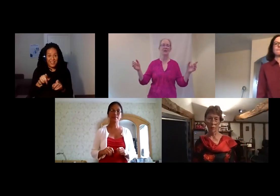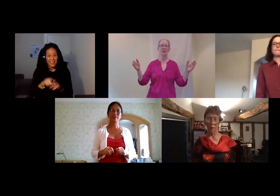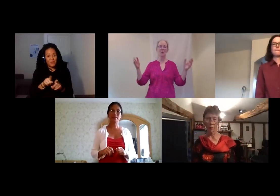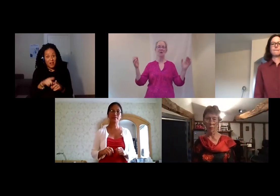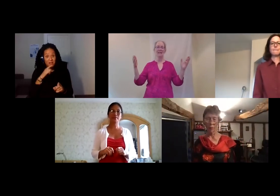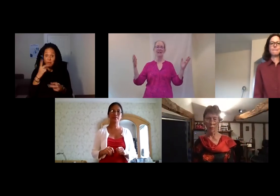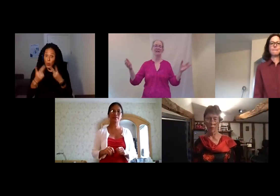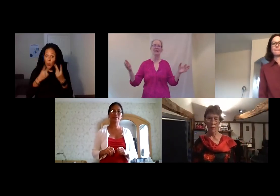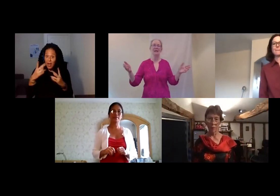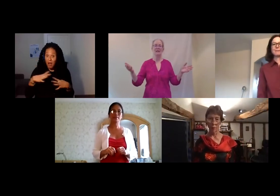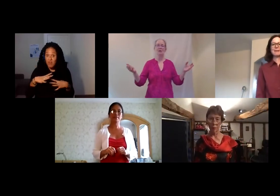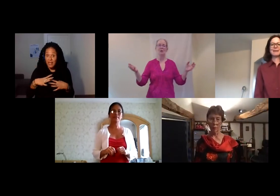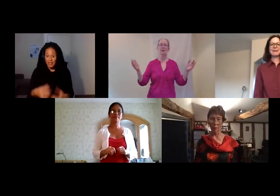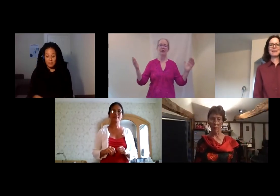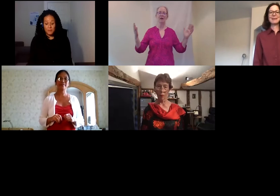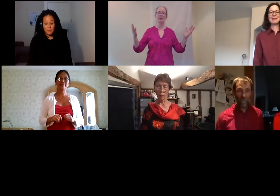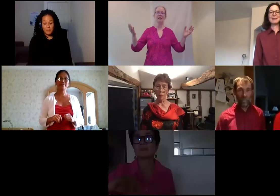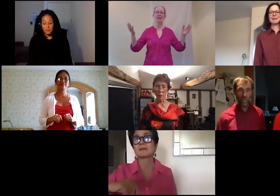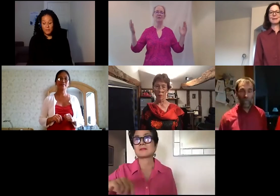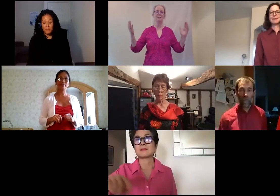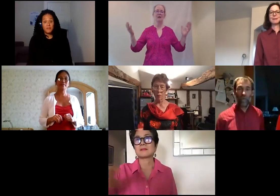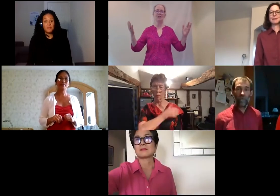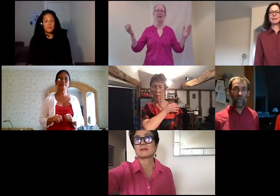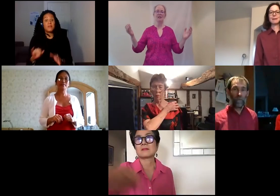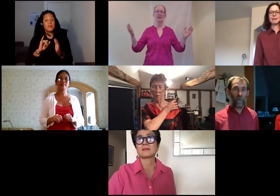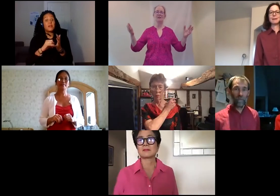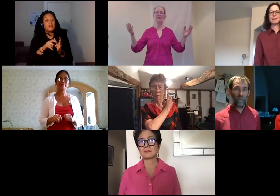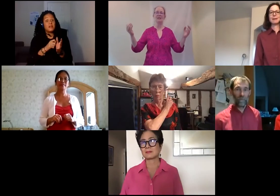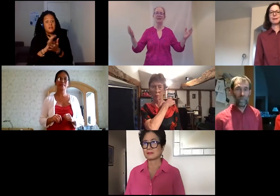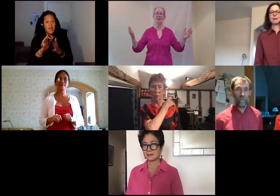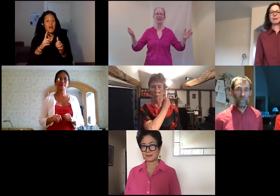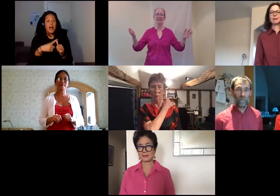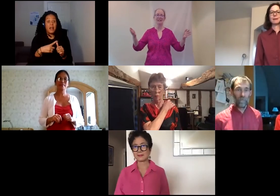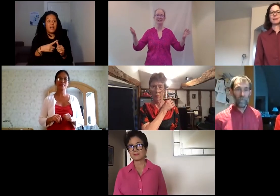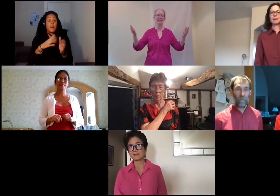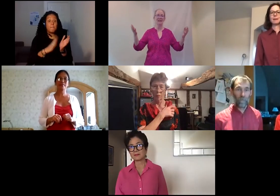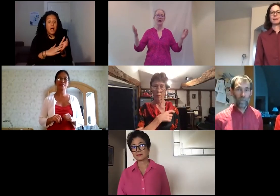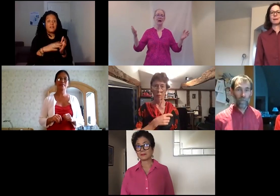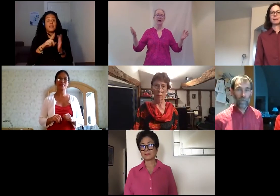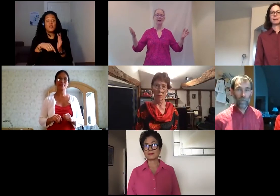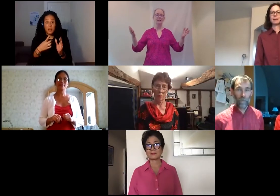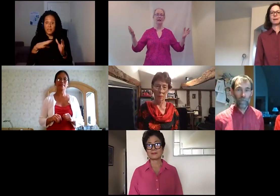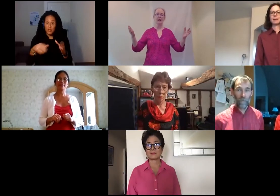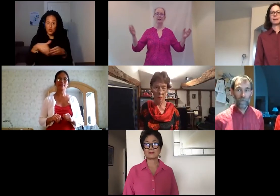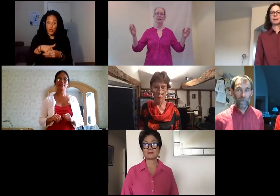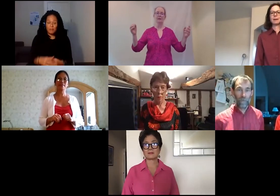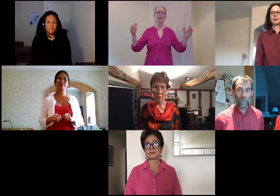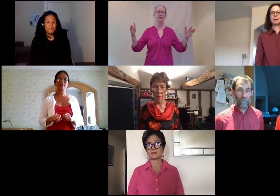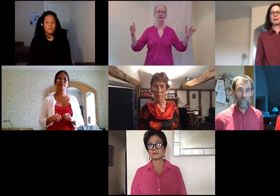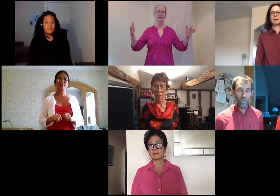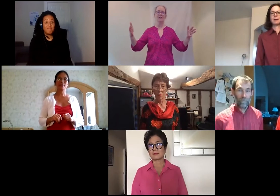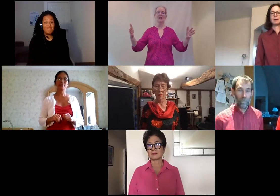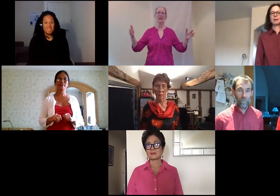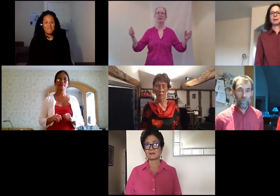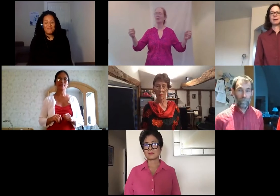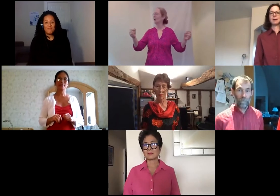if you're all ready. So Sarah, Onika, Martin and James need to join us still. And I think that's